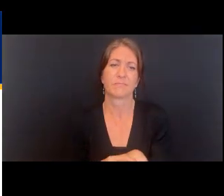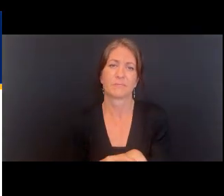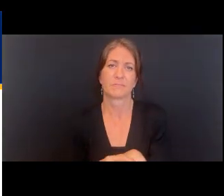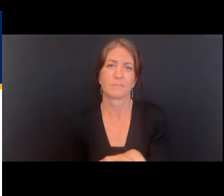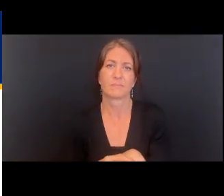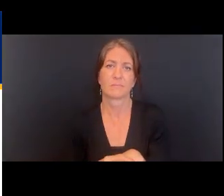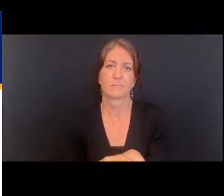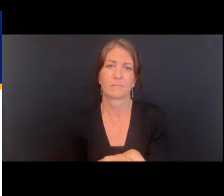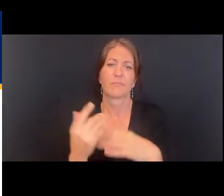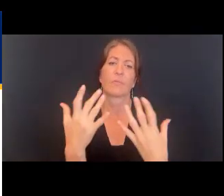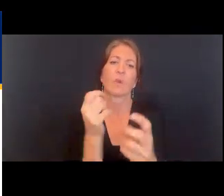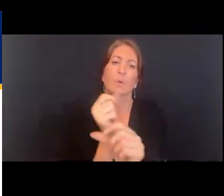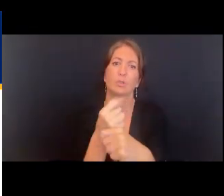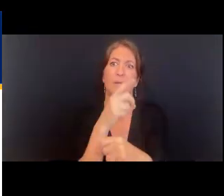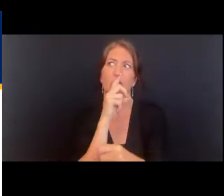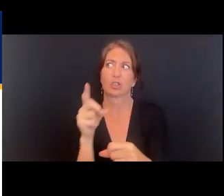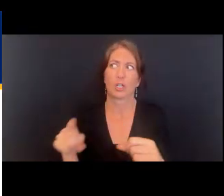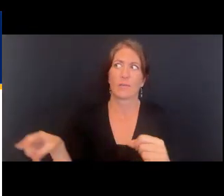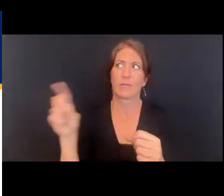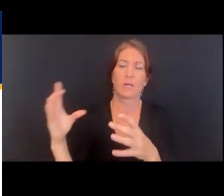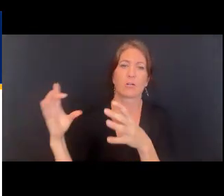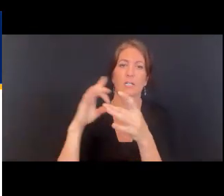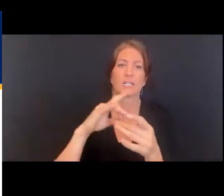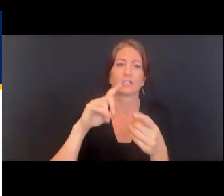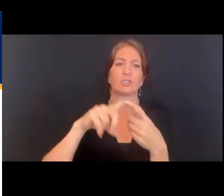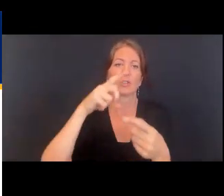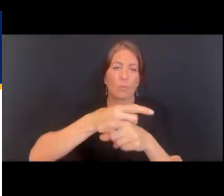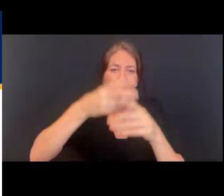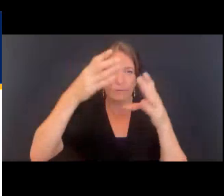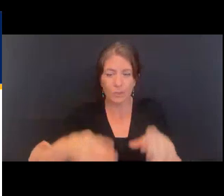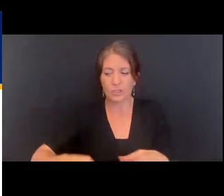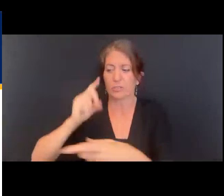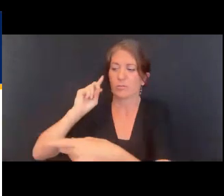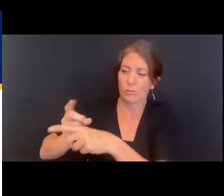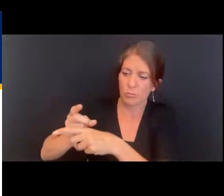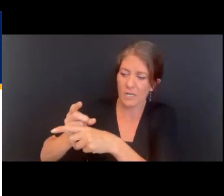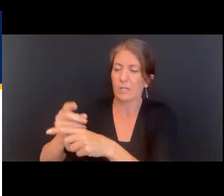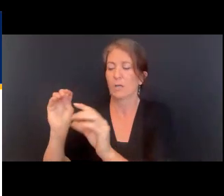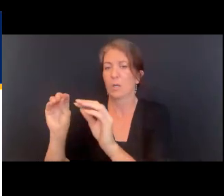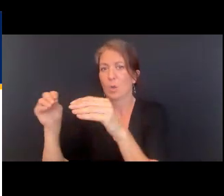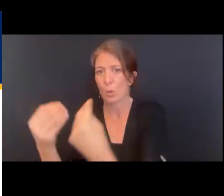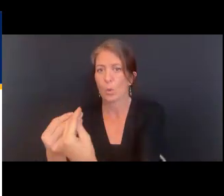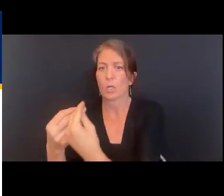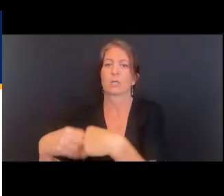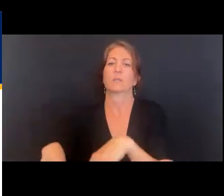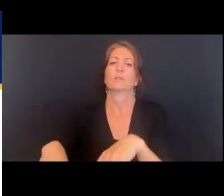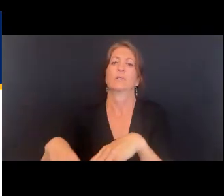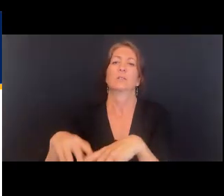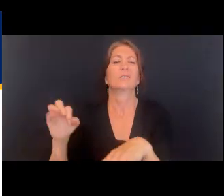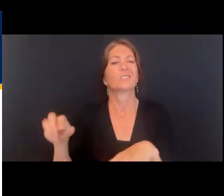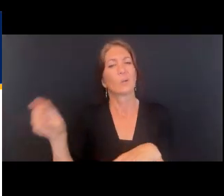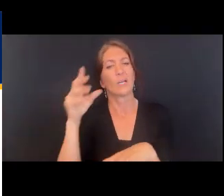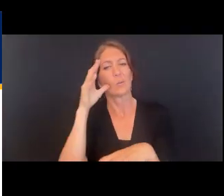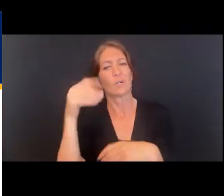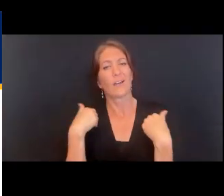they are connected to the right person, to the right organization, so that they can have their needs